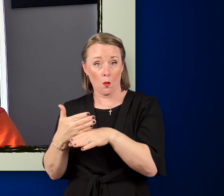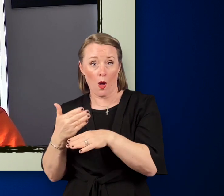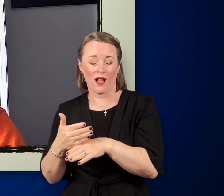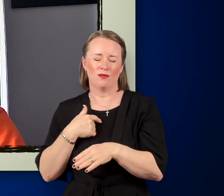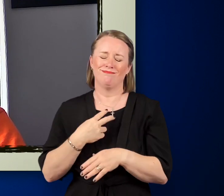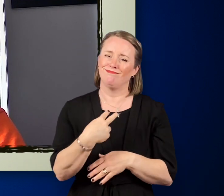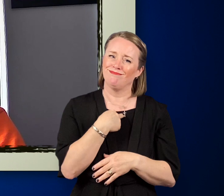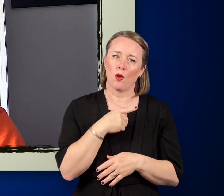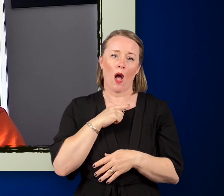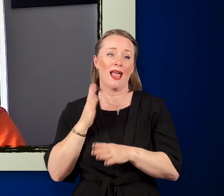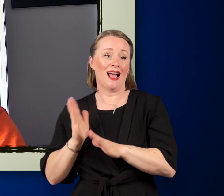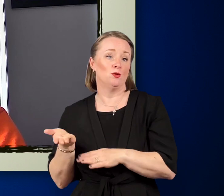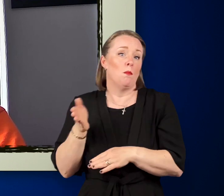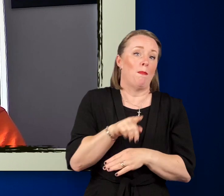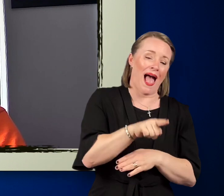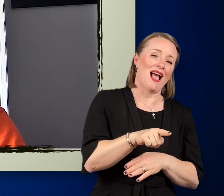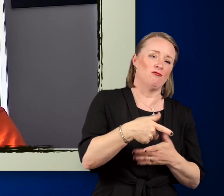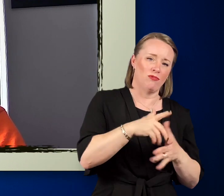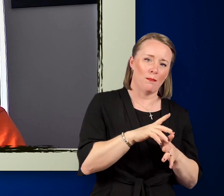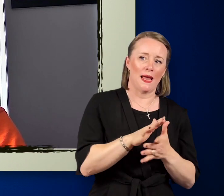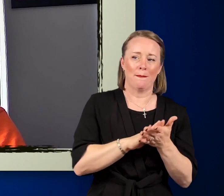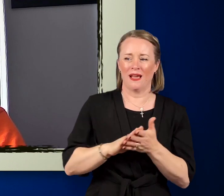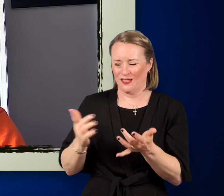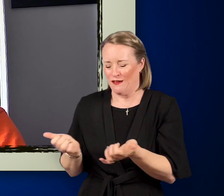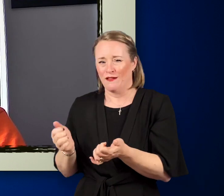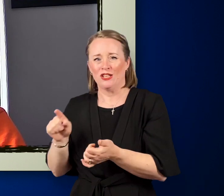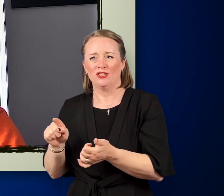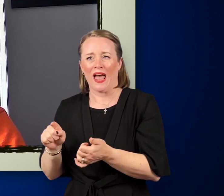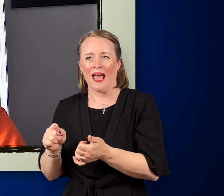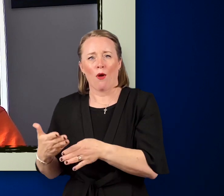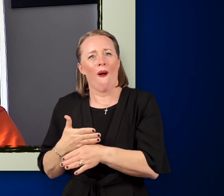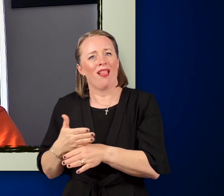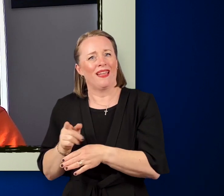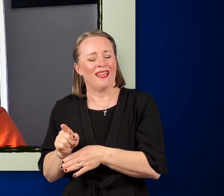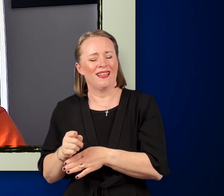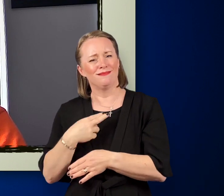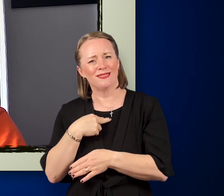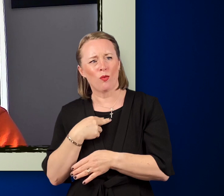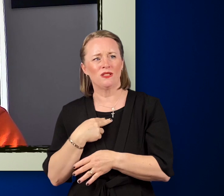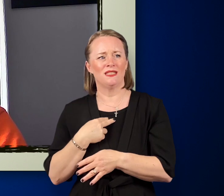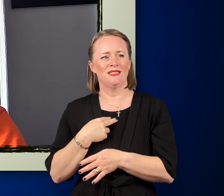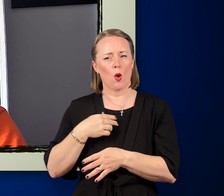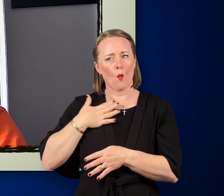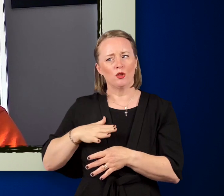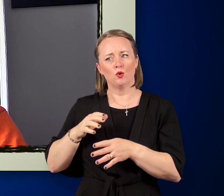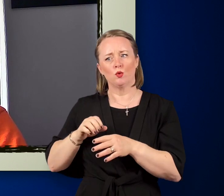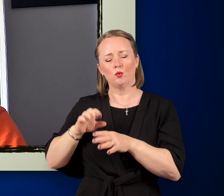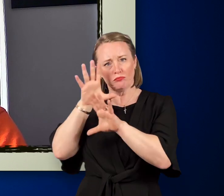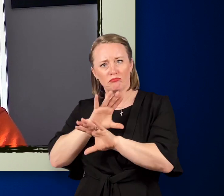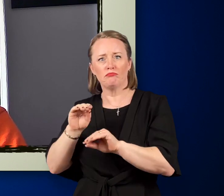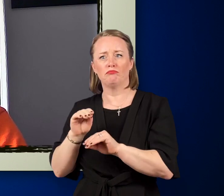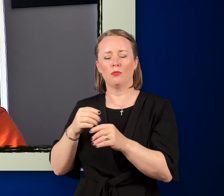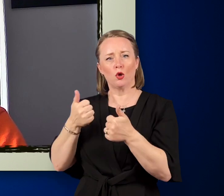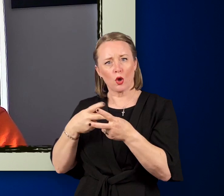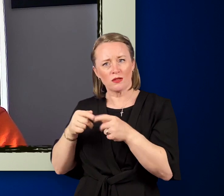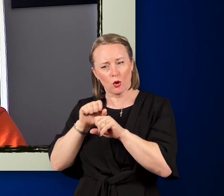like I felt I was meant to be doing, and it made me feel like I wasn't doing what God wanted me to do in this